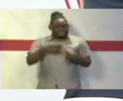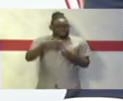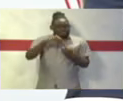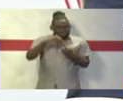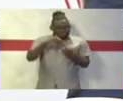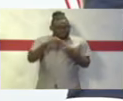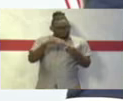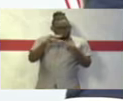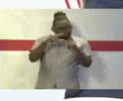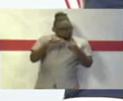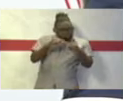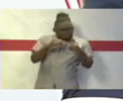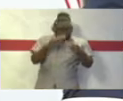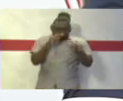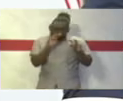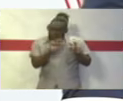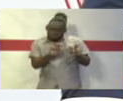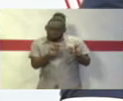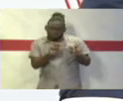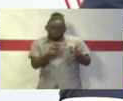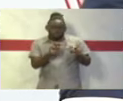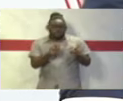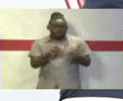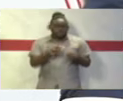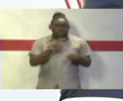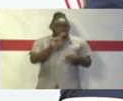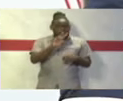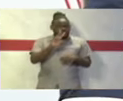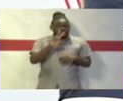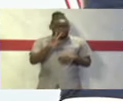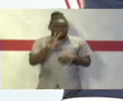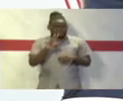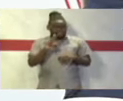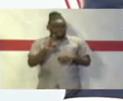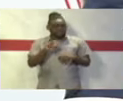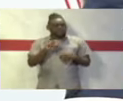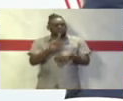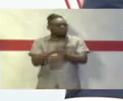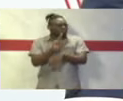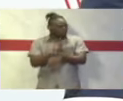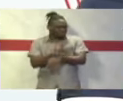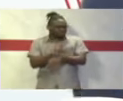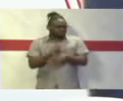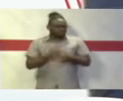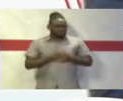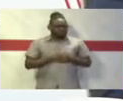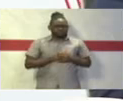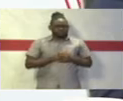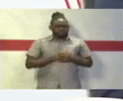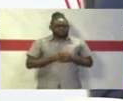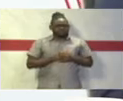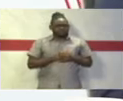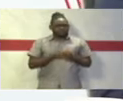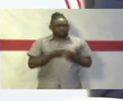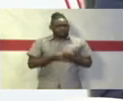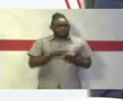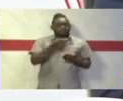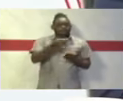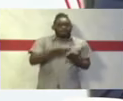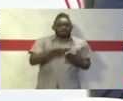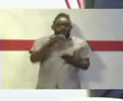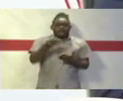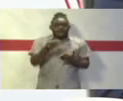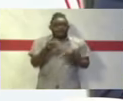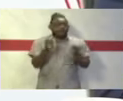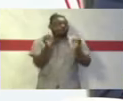126 of which are in use currently across the NCRHA. We've also purchased, so we have some